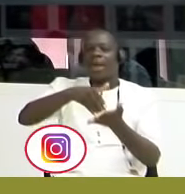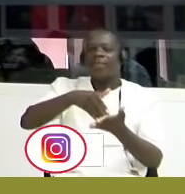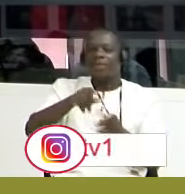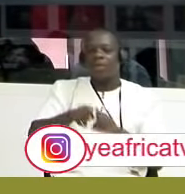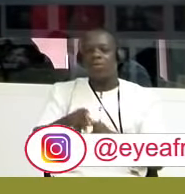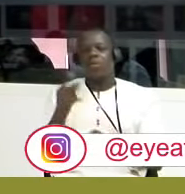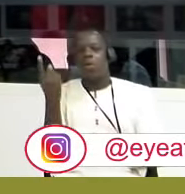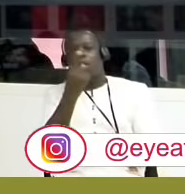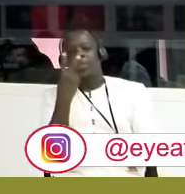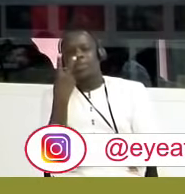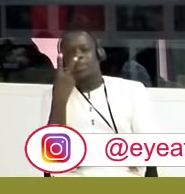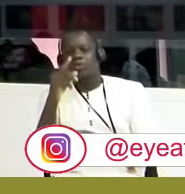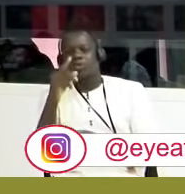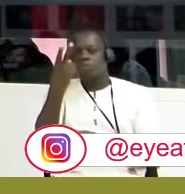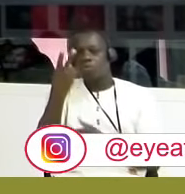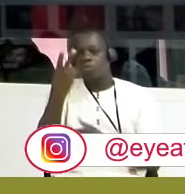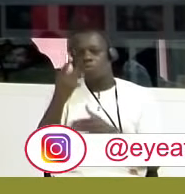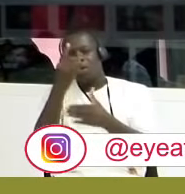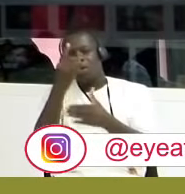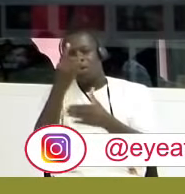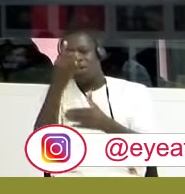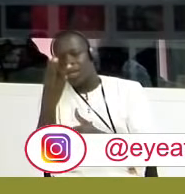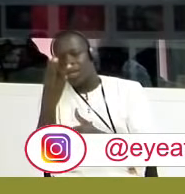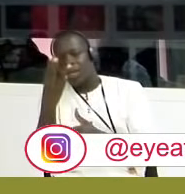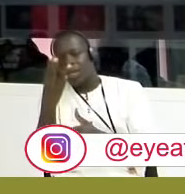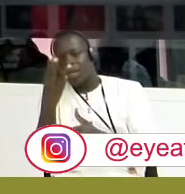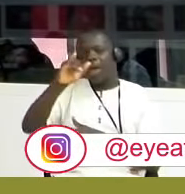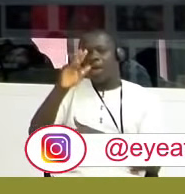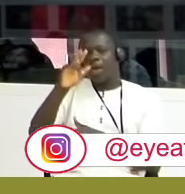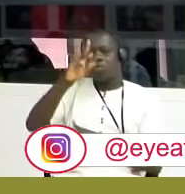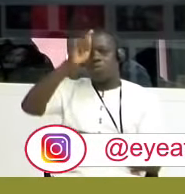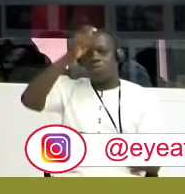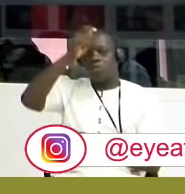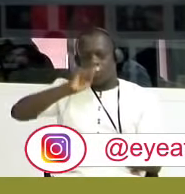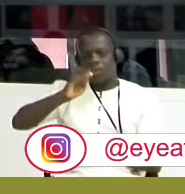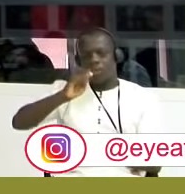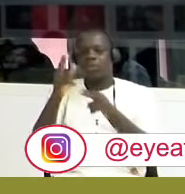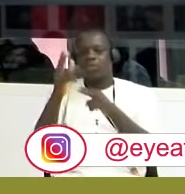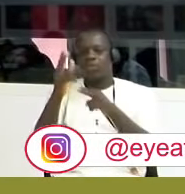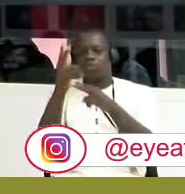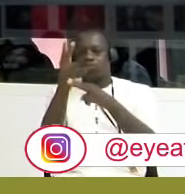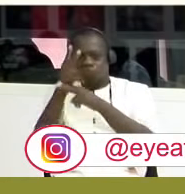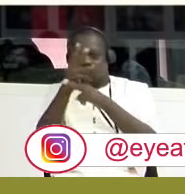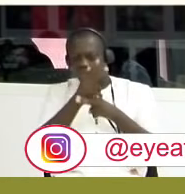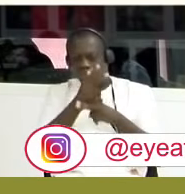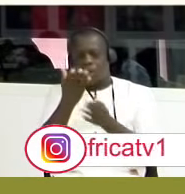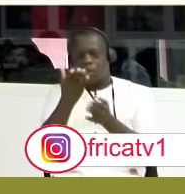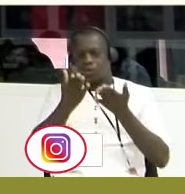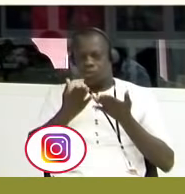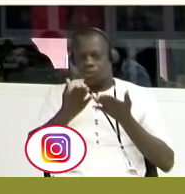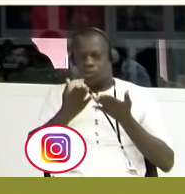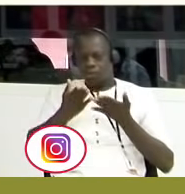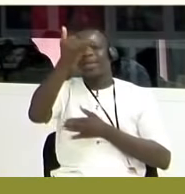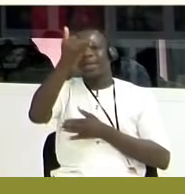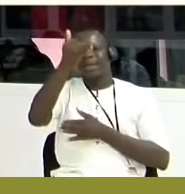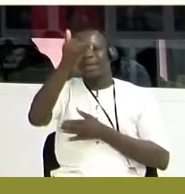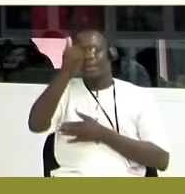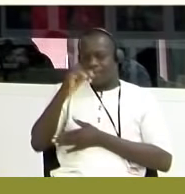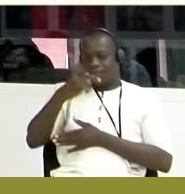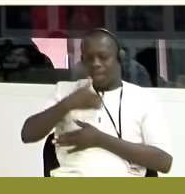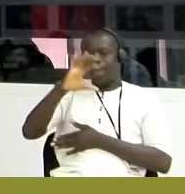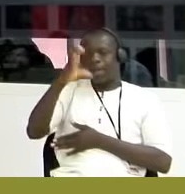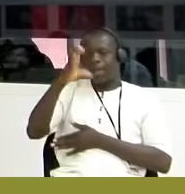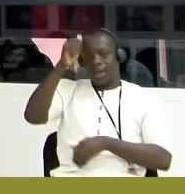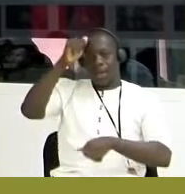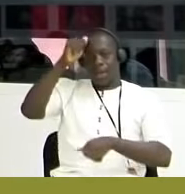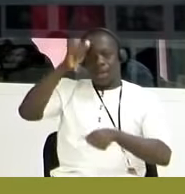the students. That's right. As far as I can remember. So there were no other PIU officers That